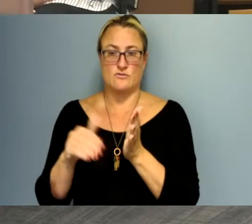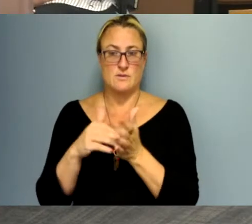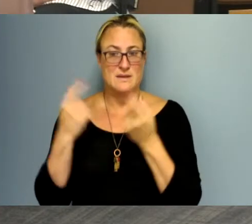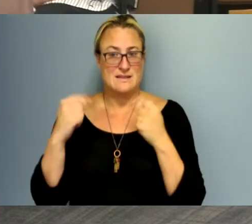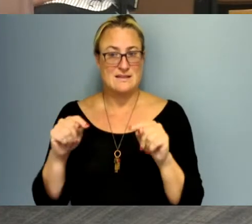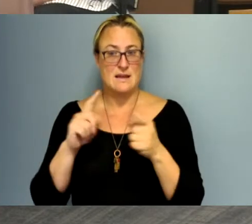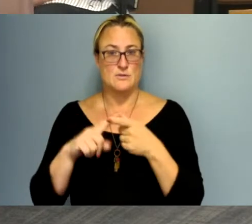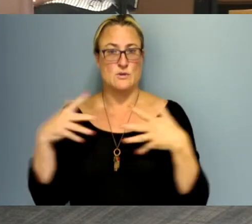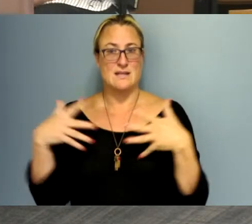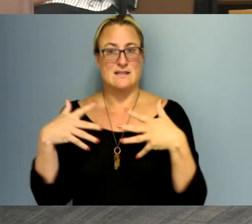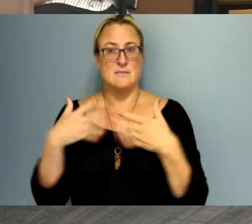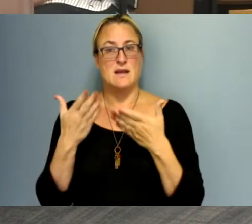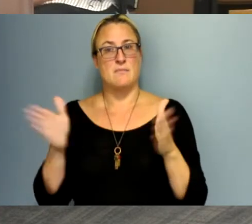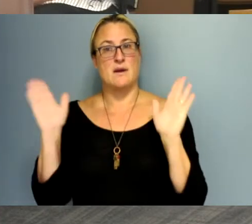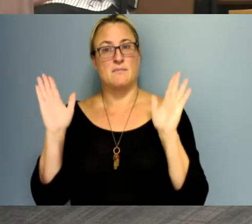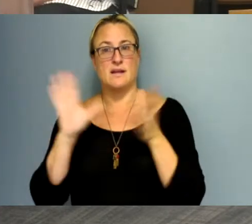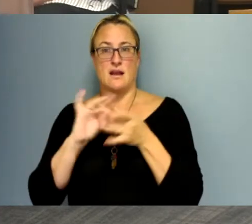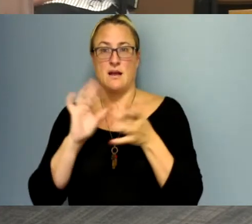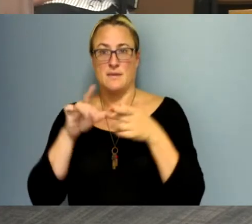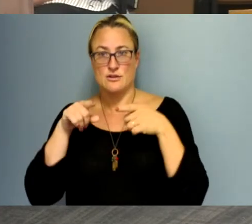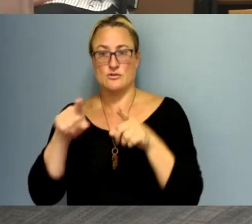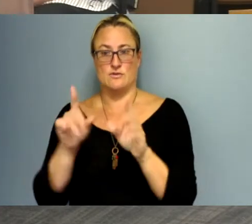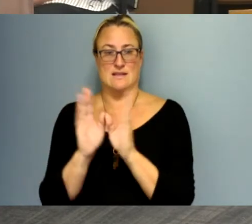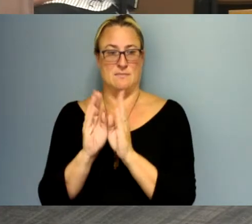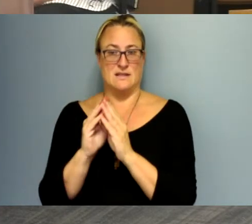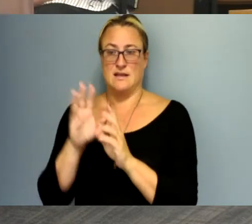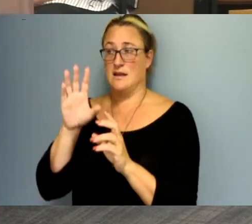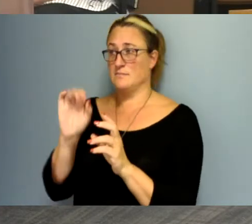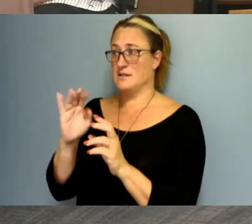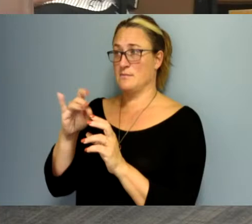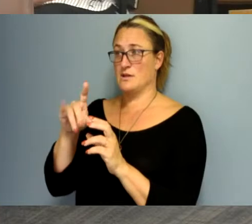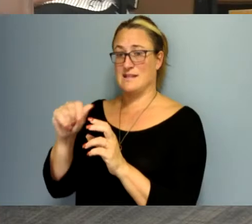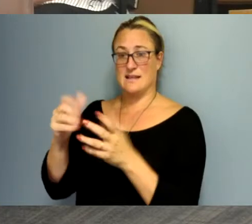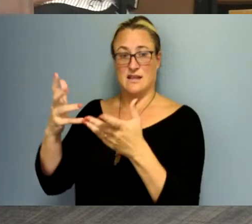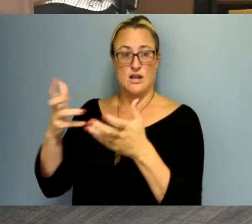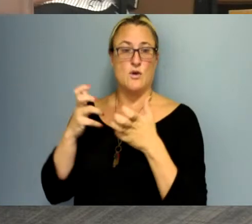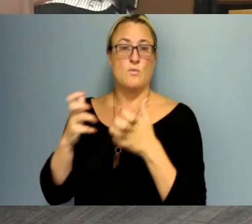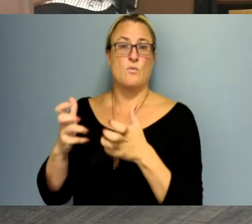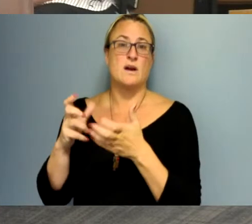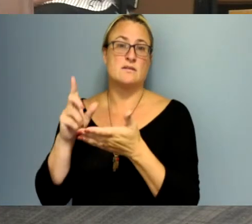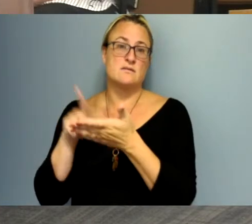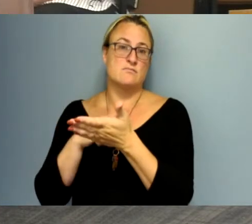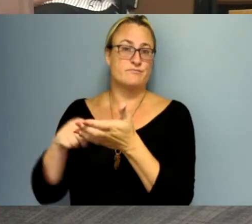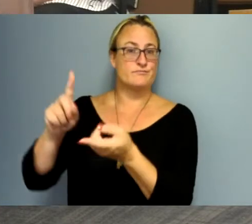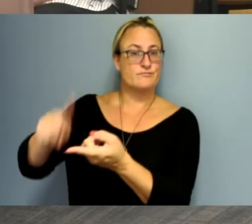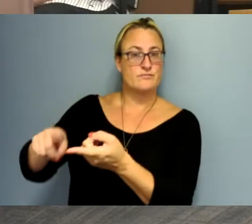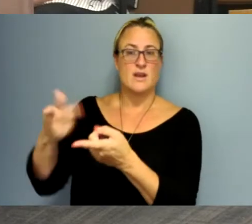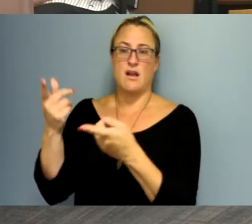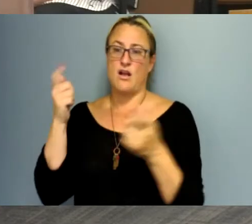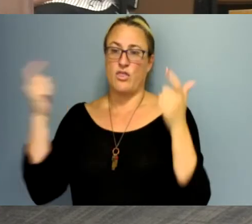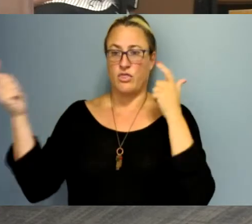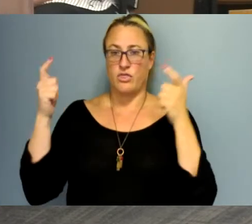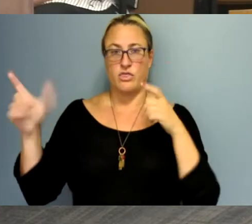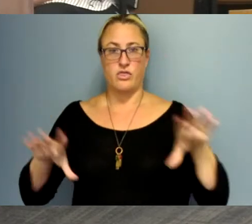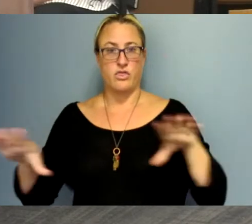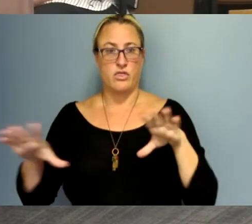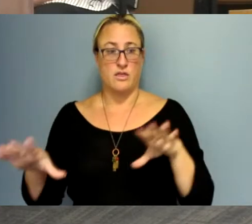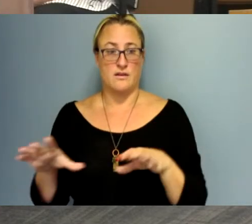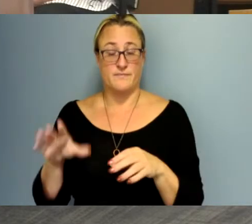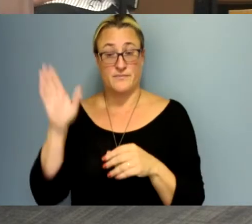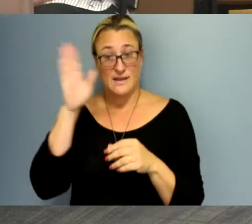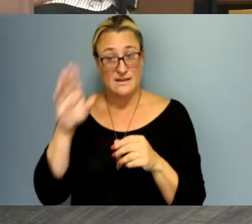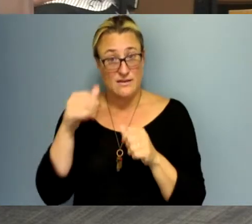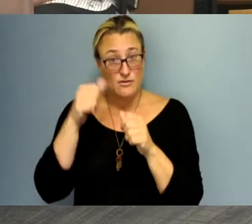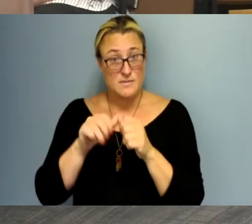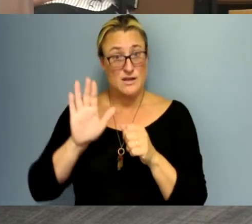public commenters during these meetings. Mrs. Marseglia wants to count lies and paint constituents as grandstanders. Don't you ever forget that it's your